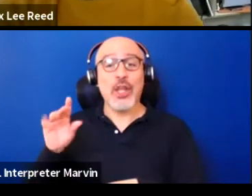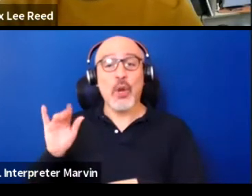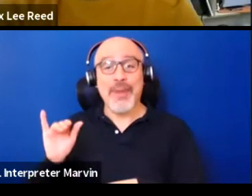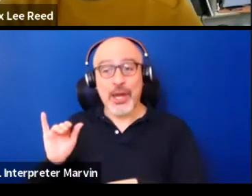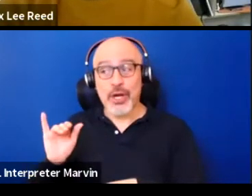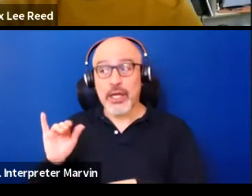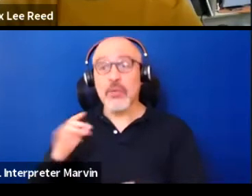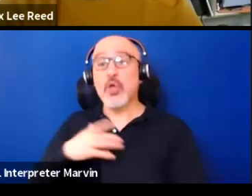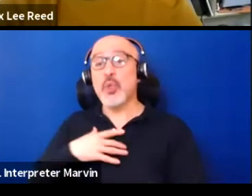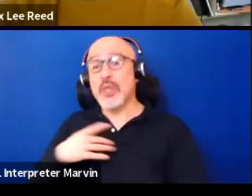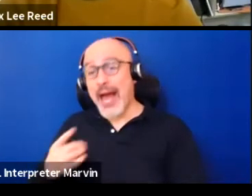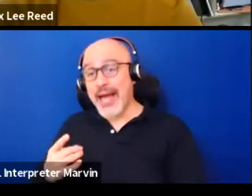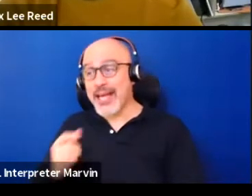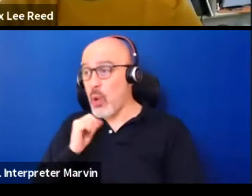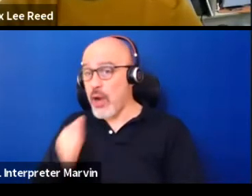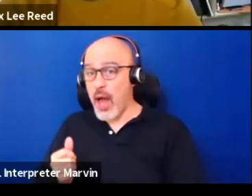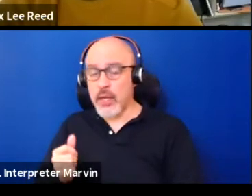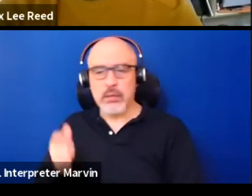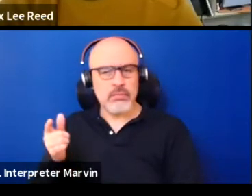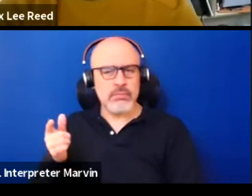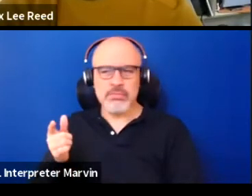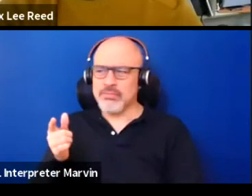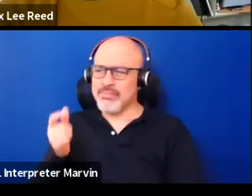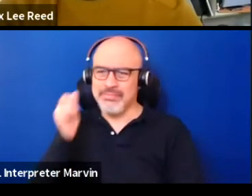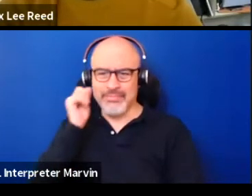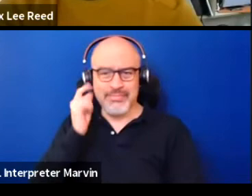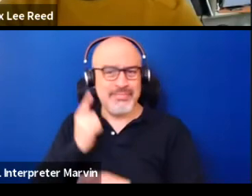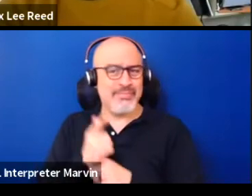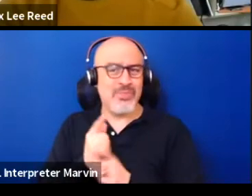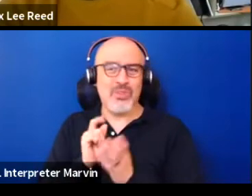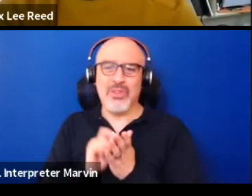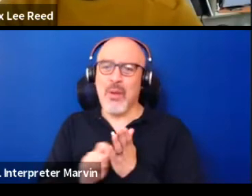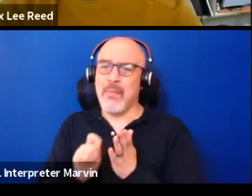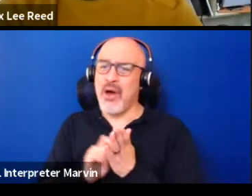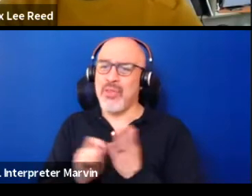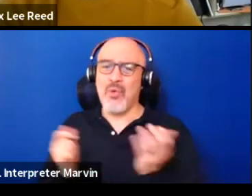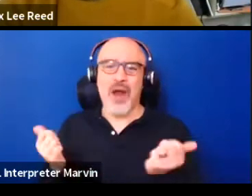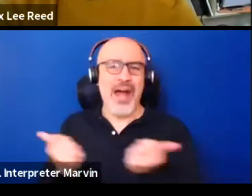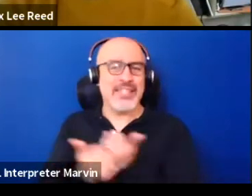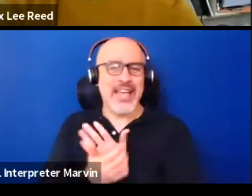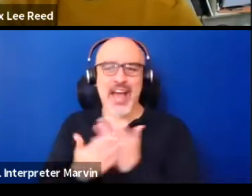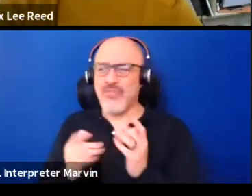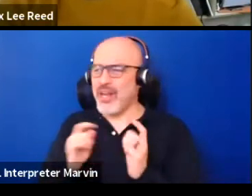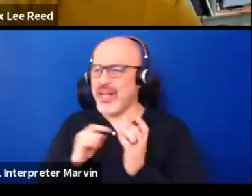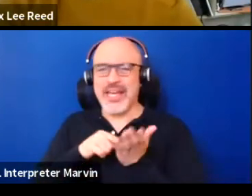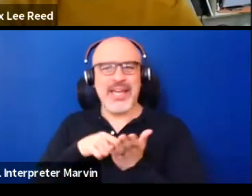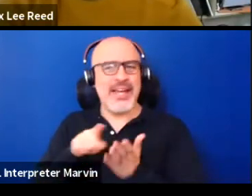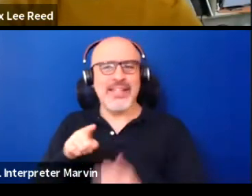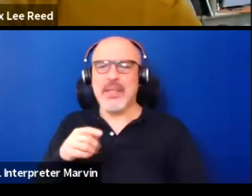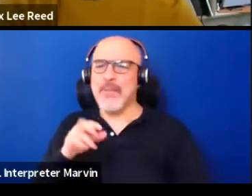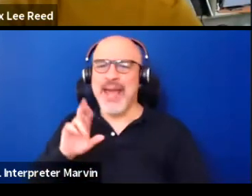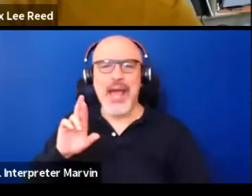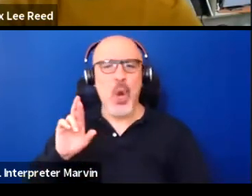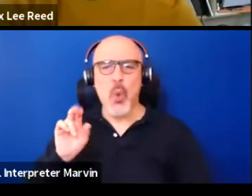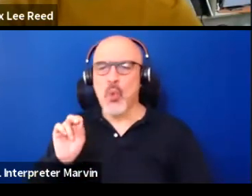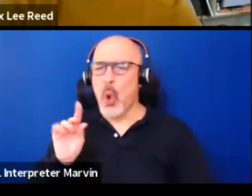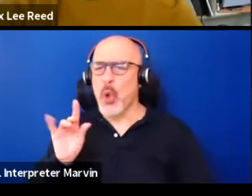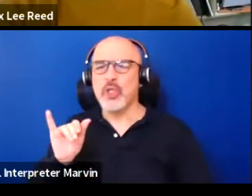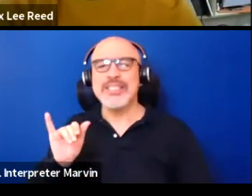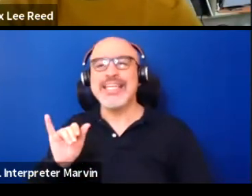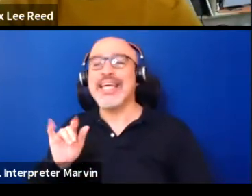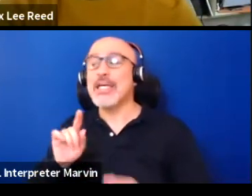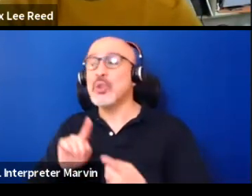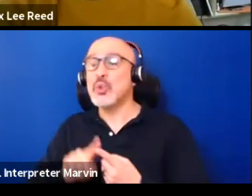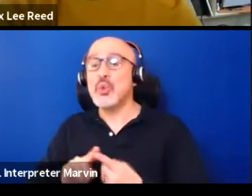his work, the brother writes everything. So he doesn't have to ever pay a royalty to any damn body. He